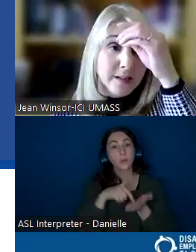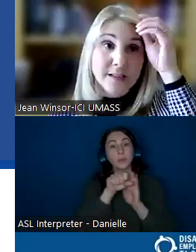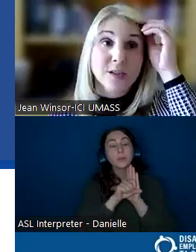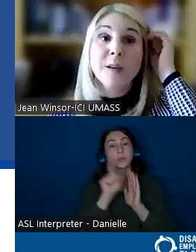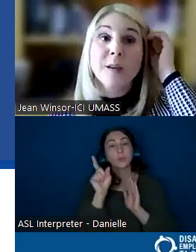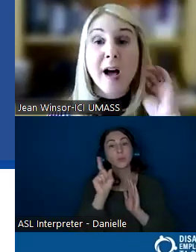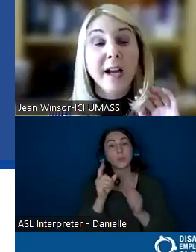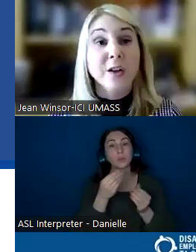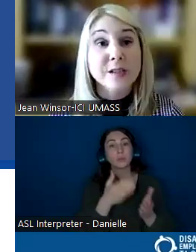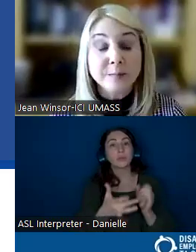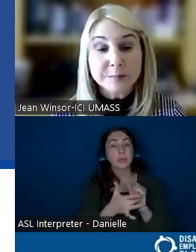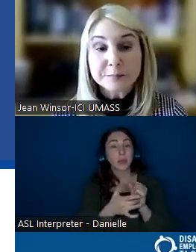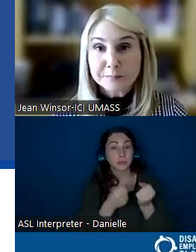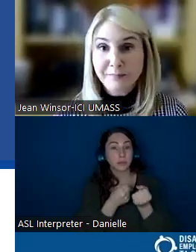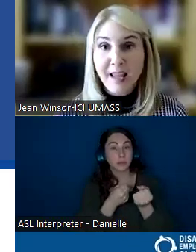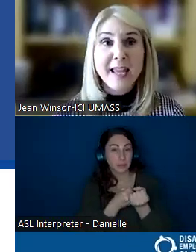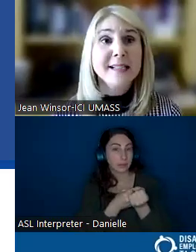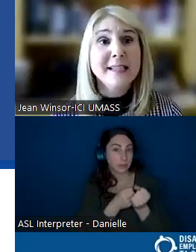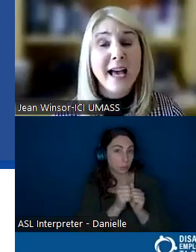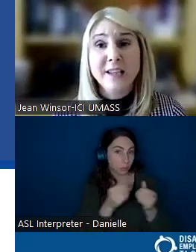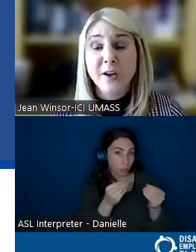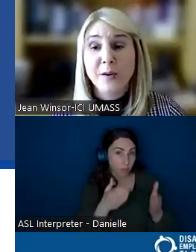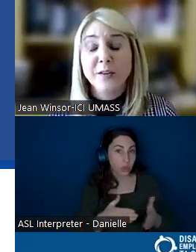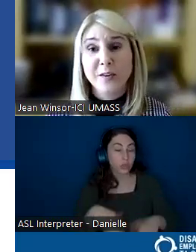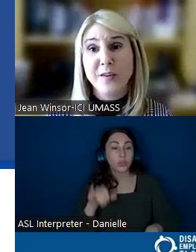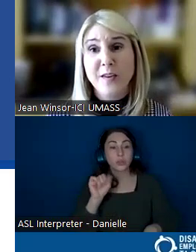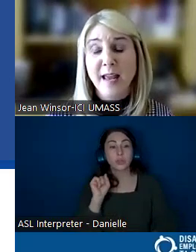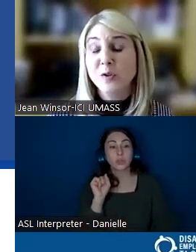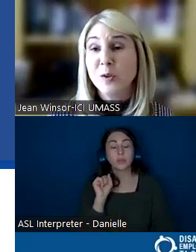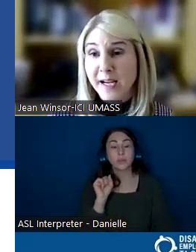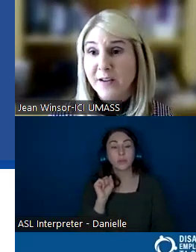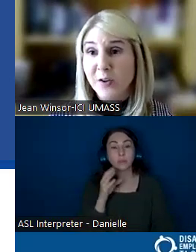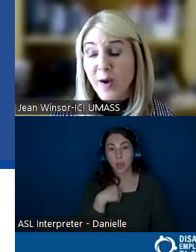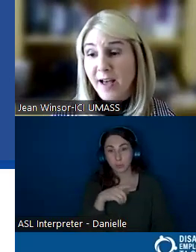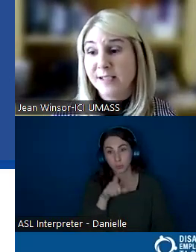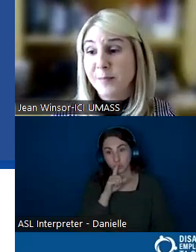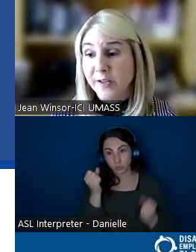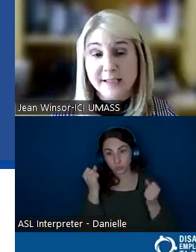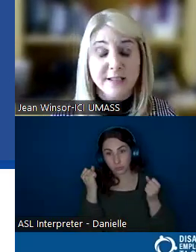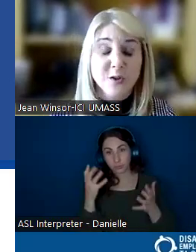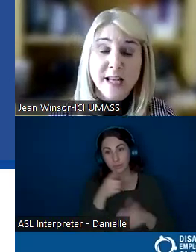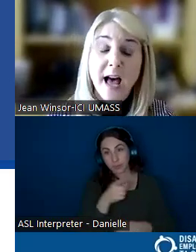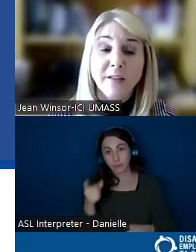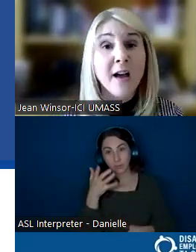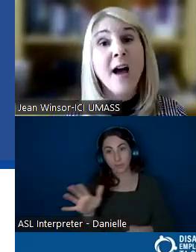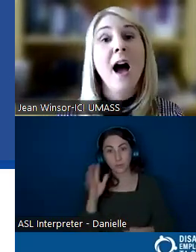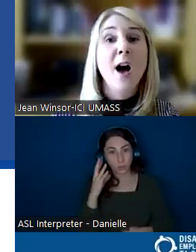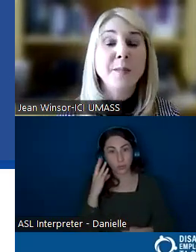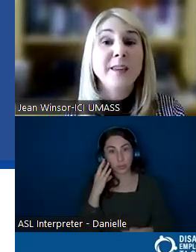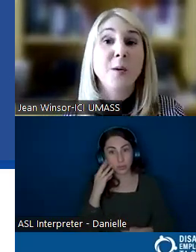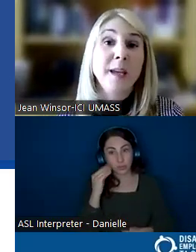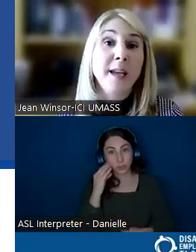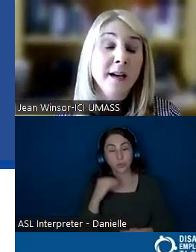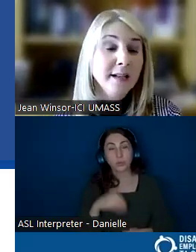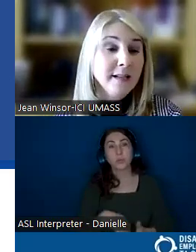technical assistance with providers is that they'll, and I'm sure many of you have experienced this yourself,